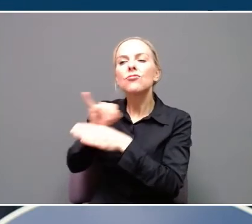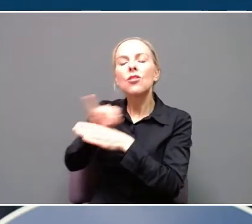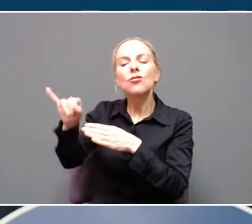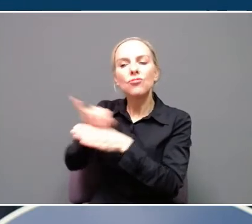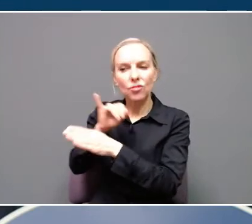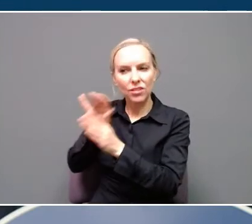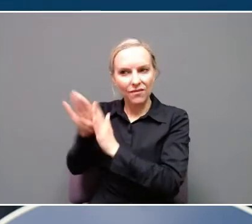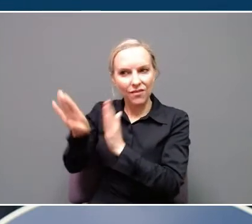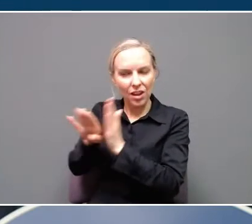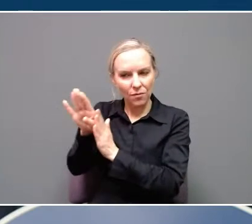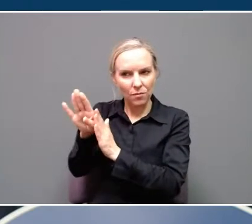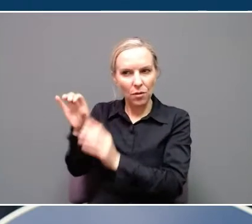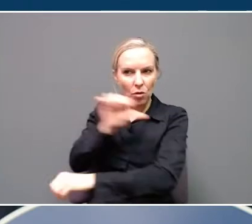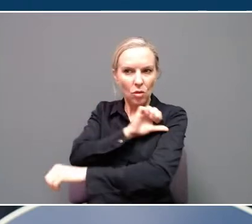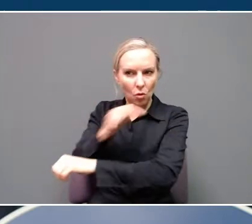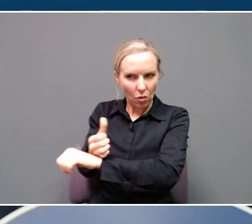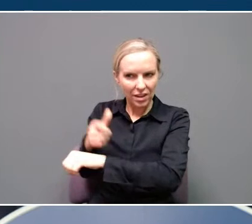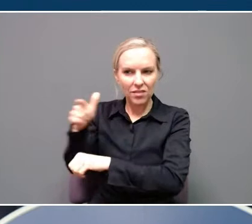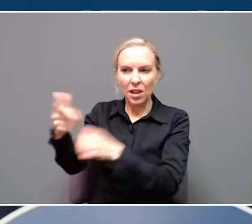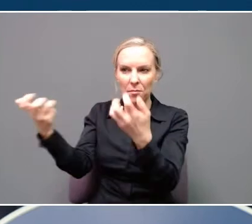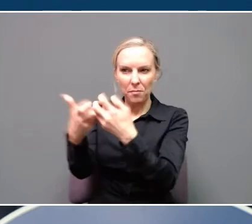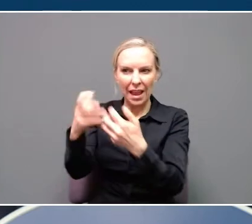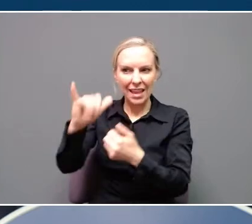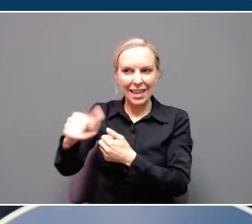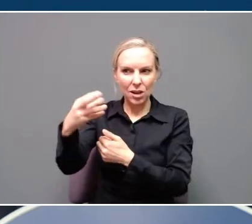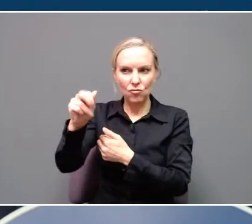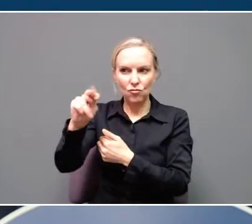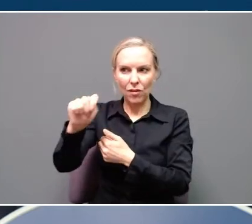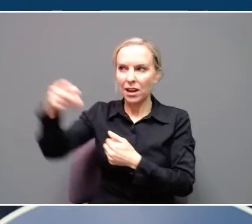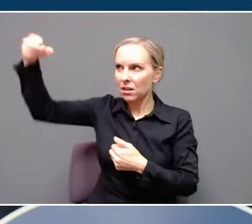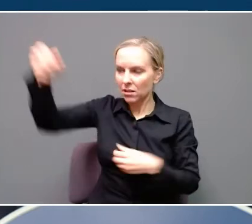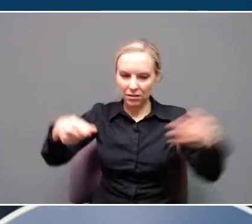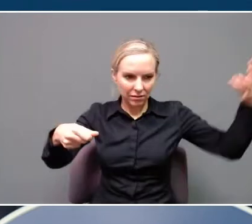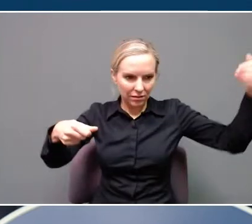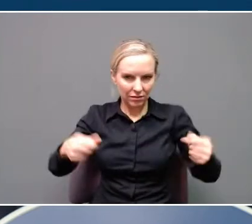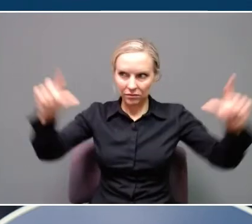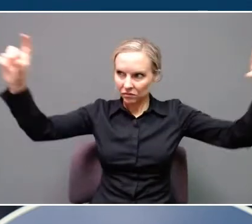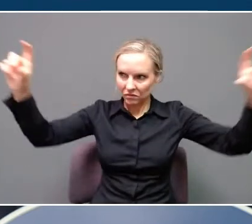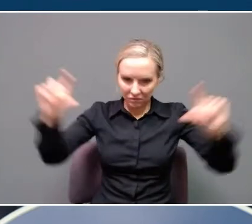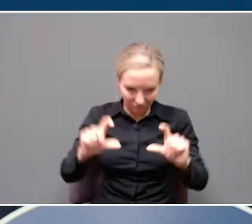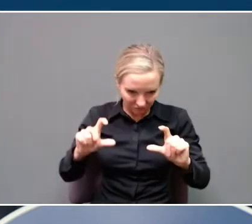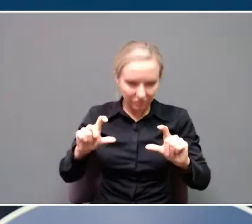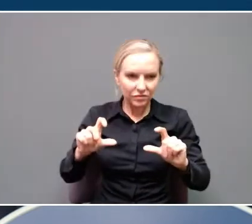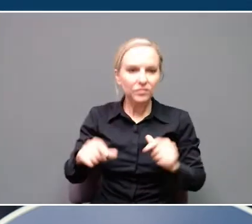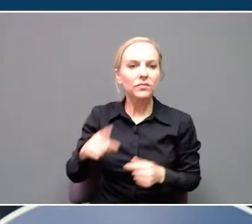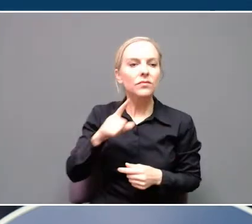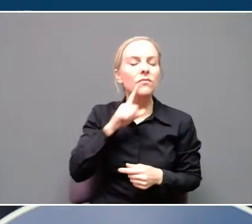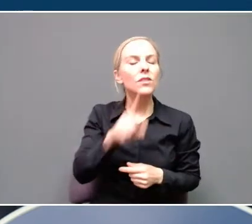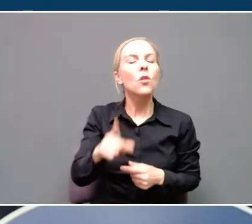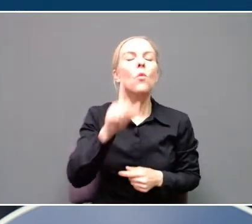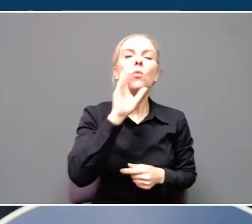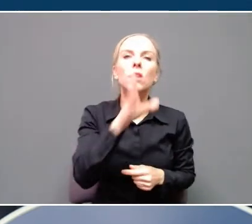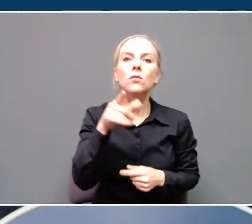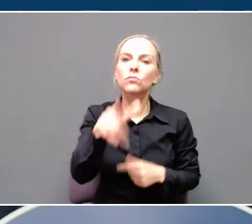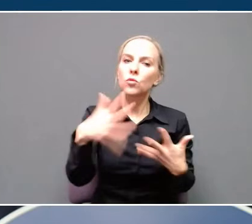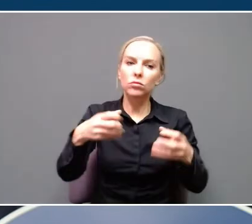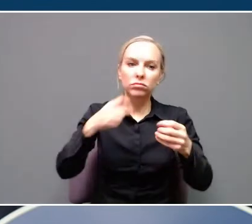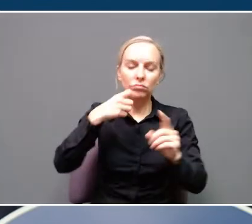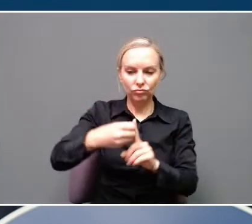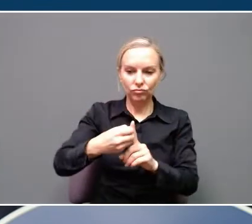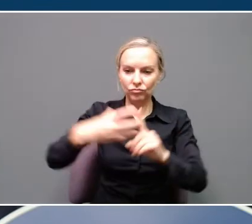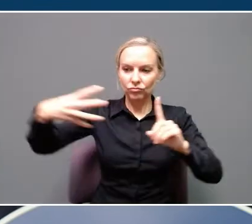new 150,000 square foot pad in Moorhead that will include extensive upgrades in the site work for